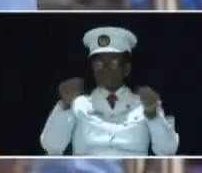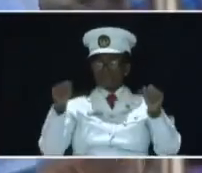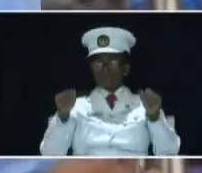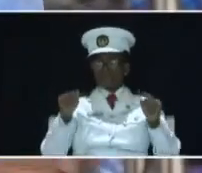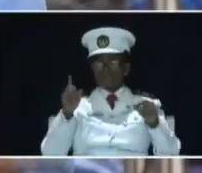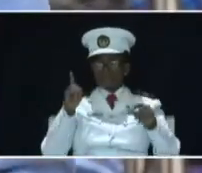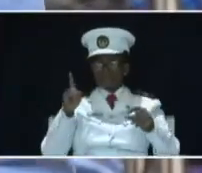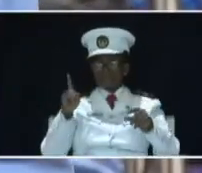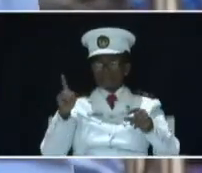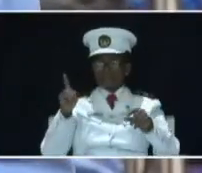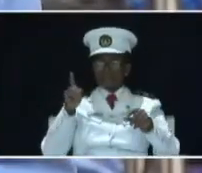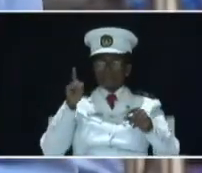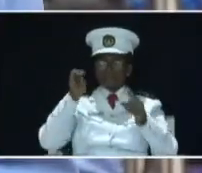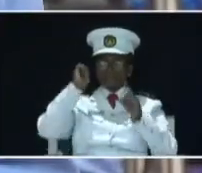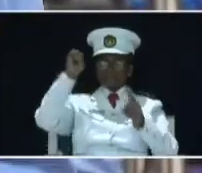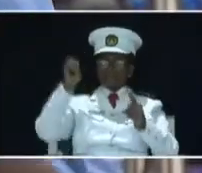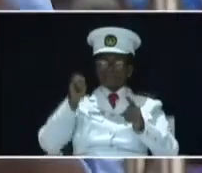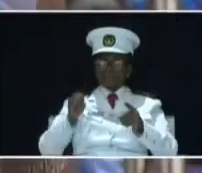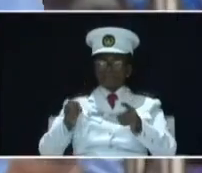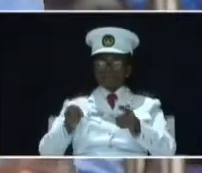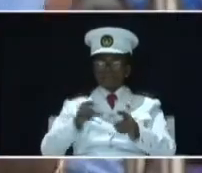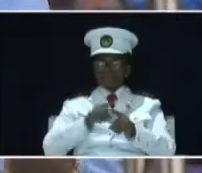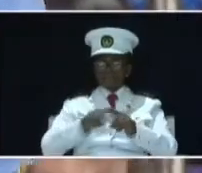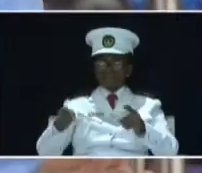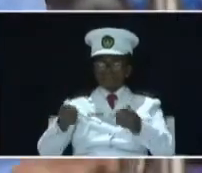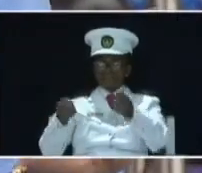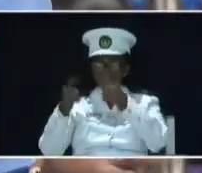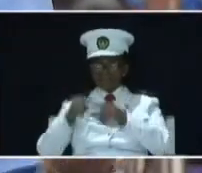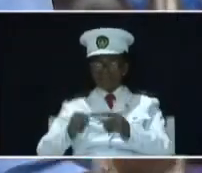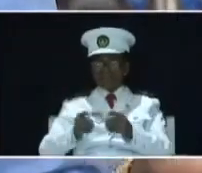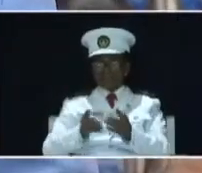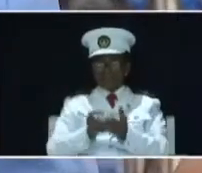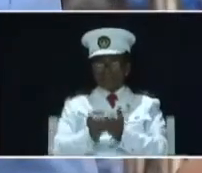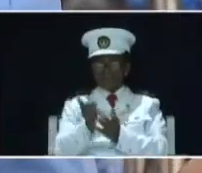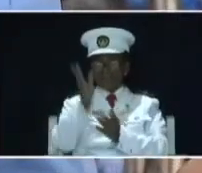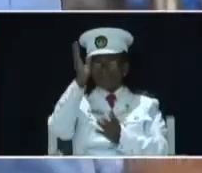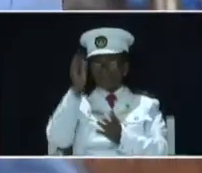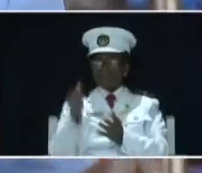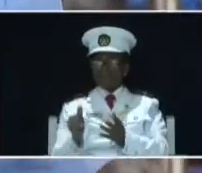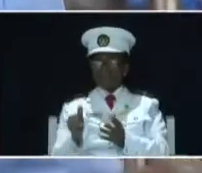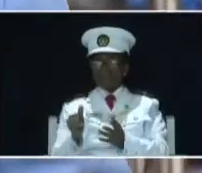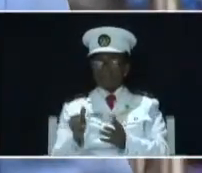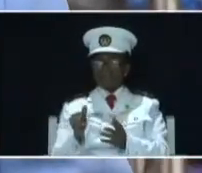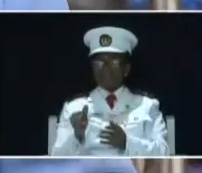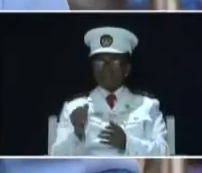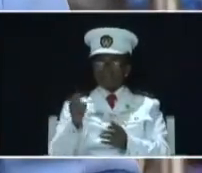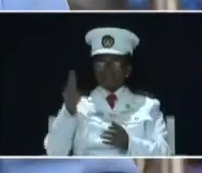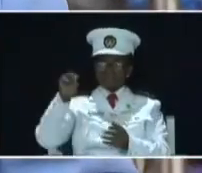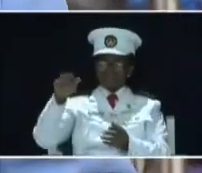he can come directly himself, because you won't see who is talking to you.